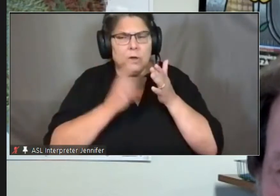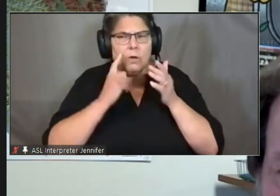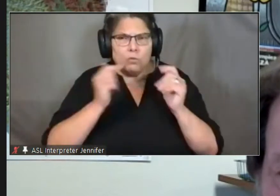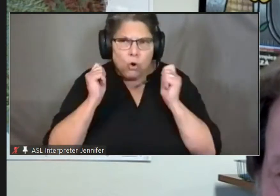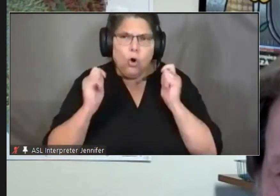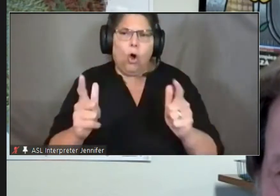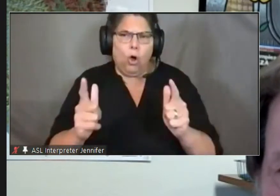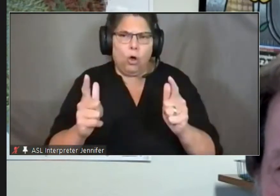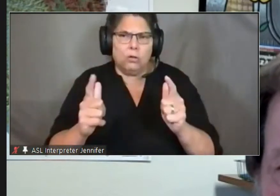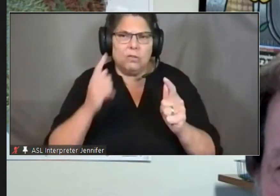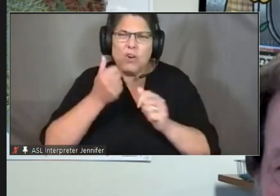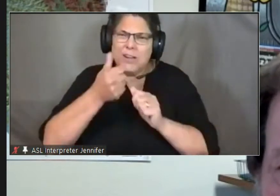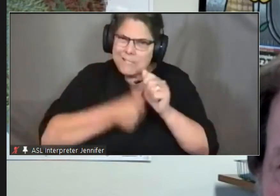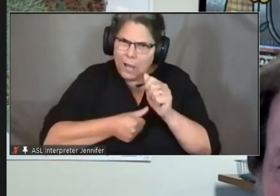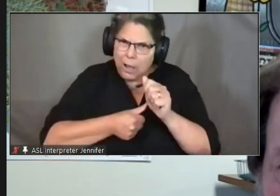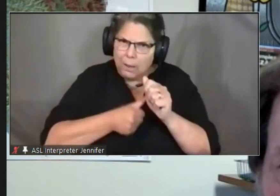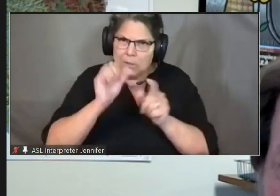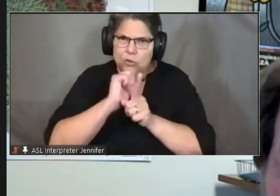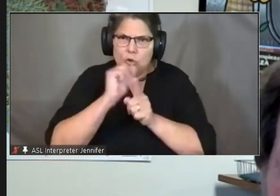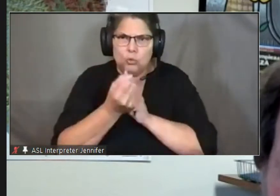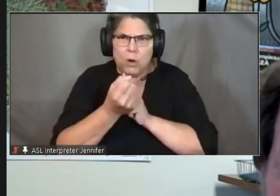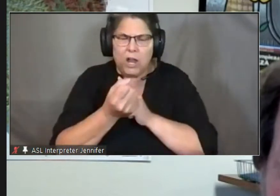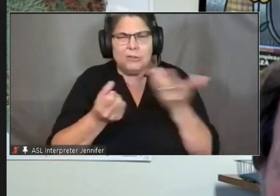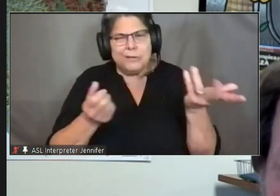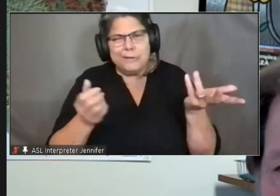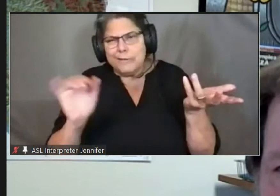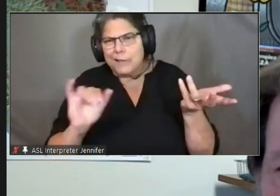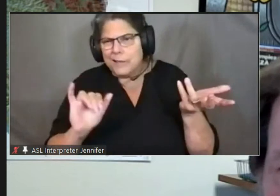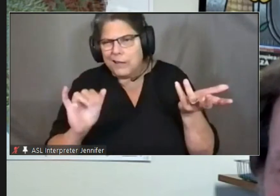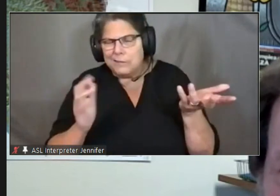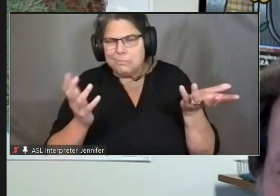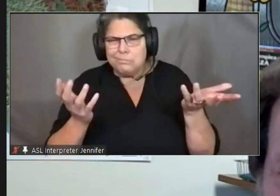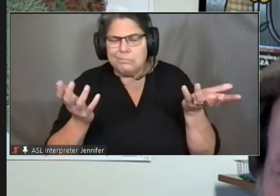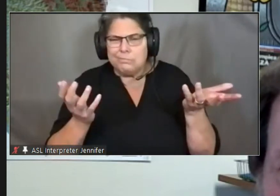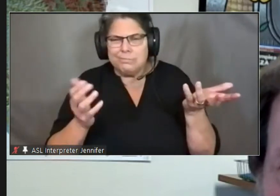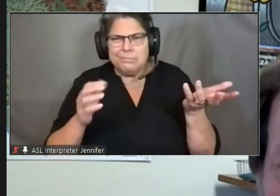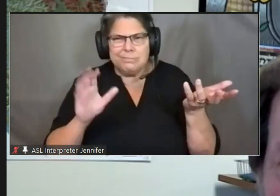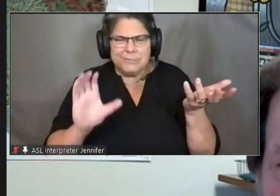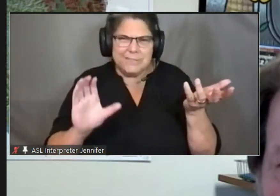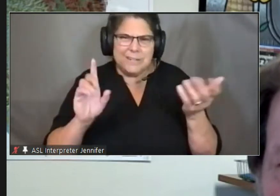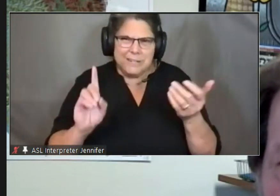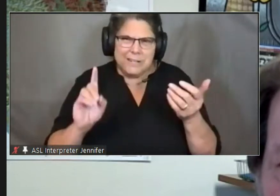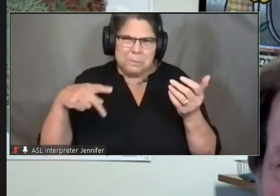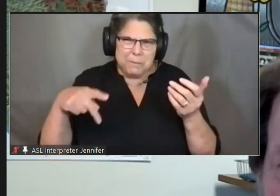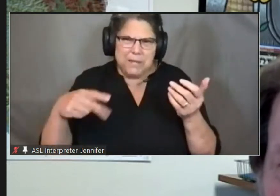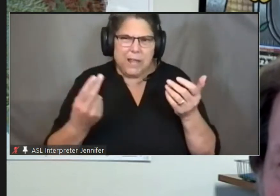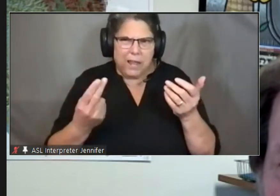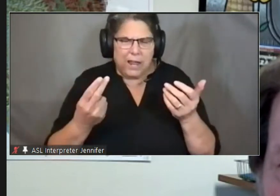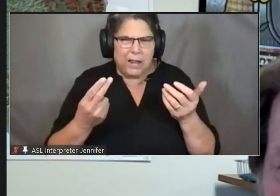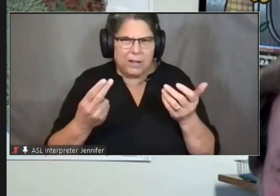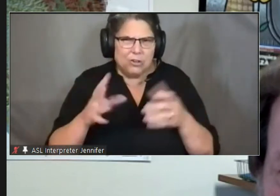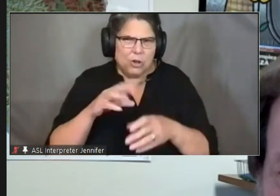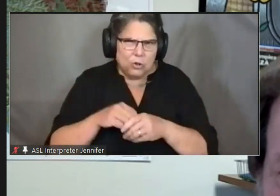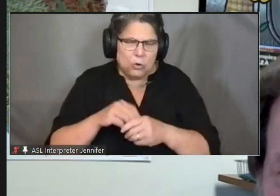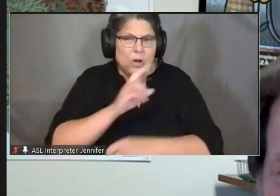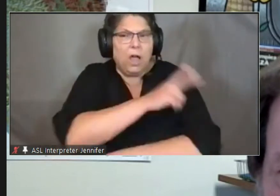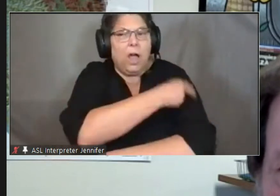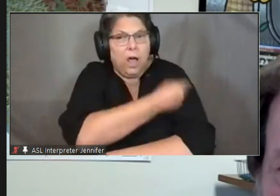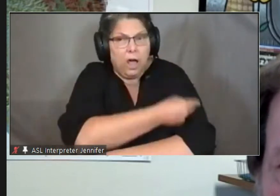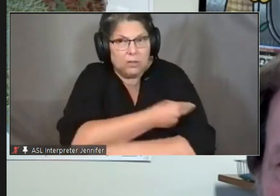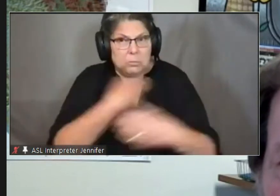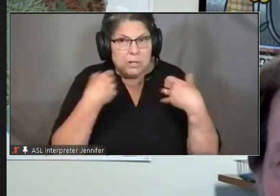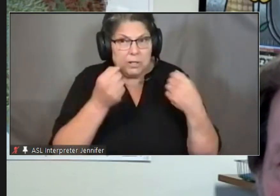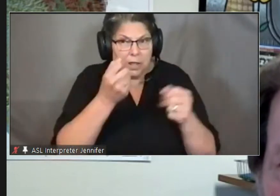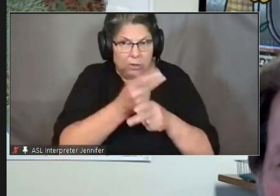certain situations. Those situations outlined by the CDPH include hospital and healthcare